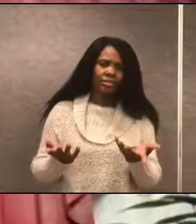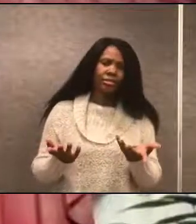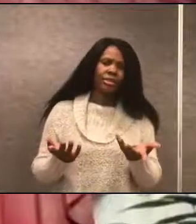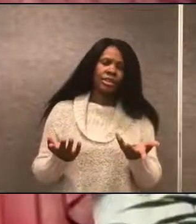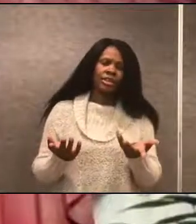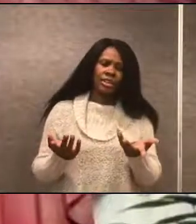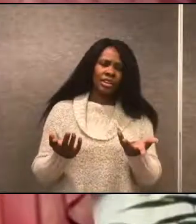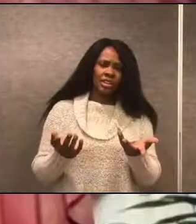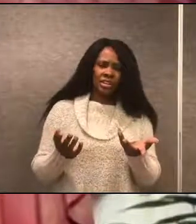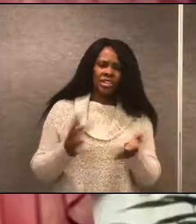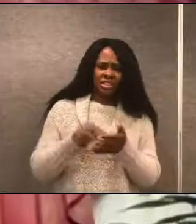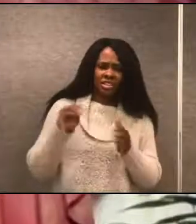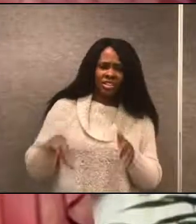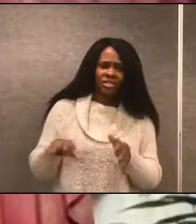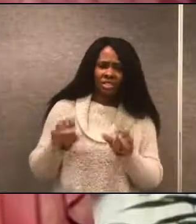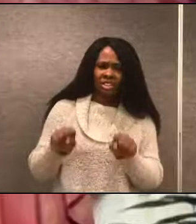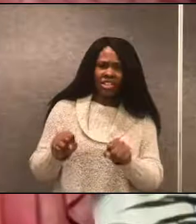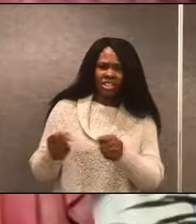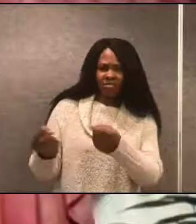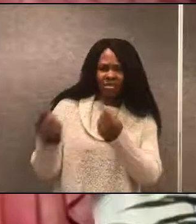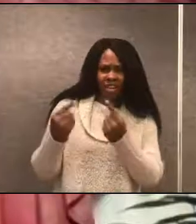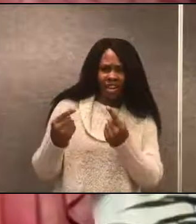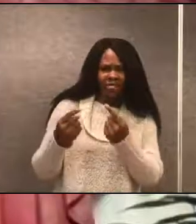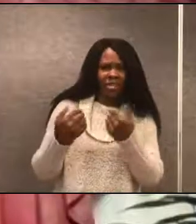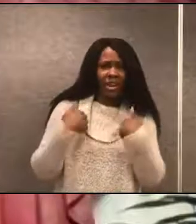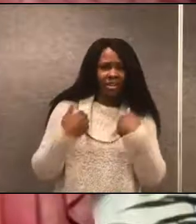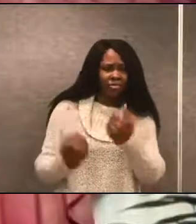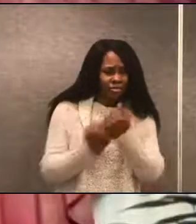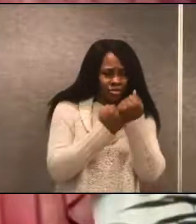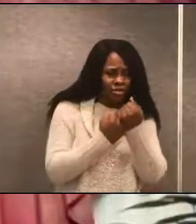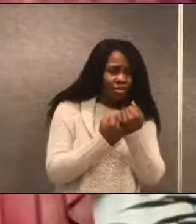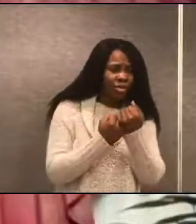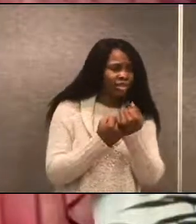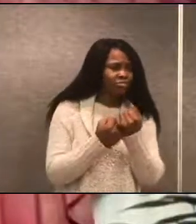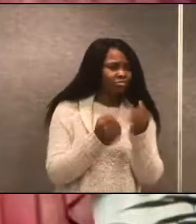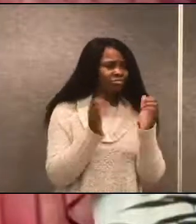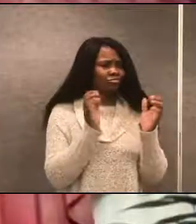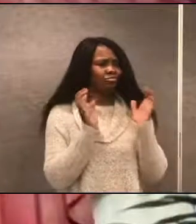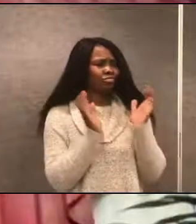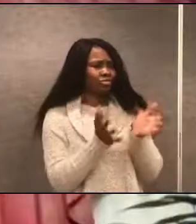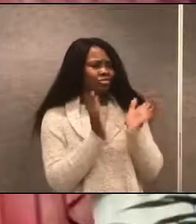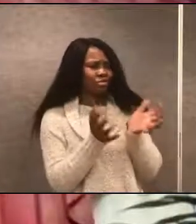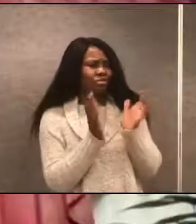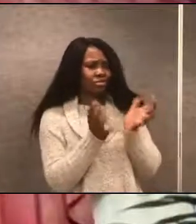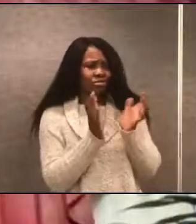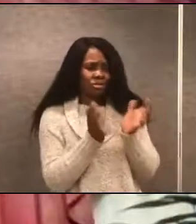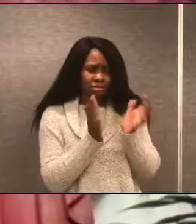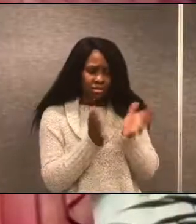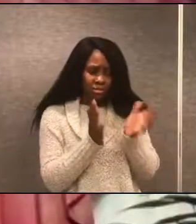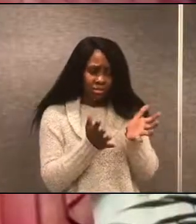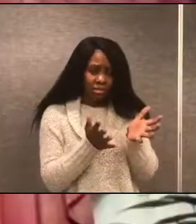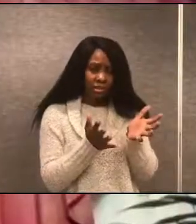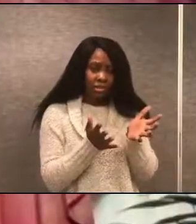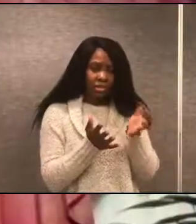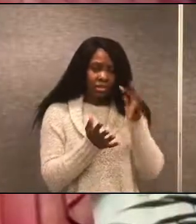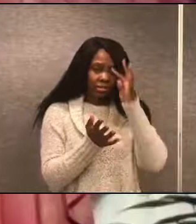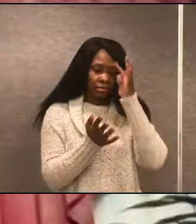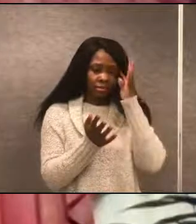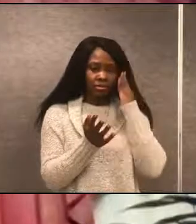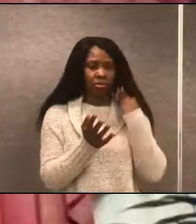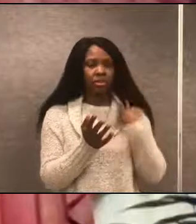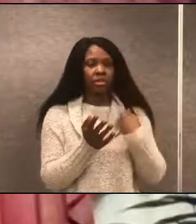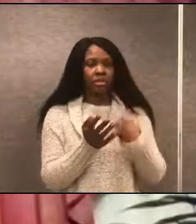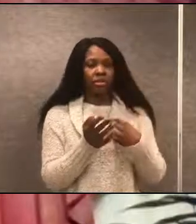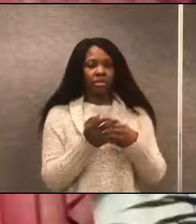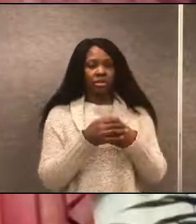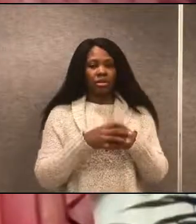come and have a support group and talk to each other, led by their school counselors, to help get them out of